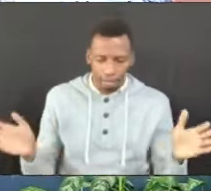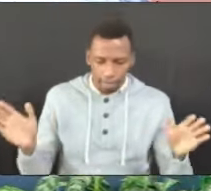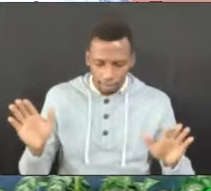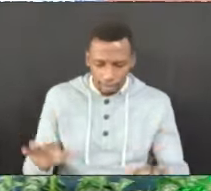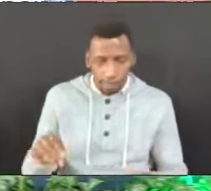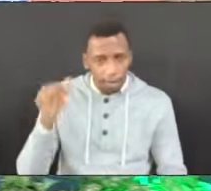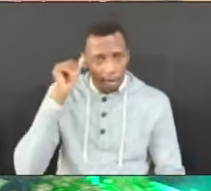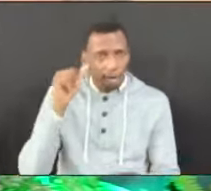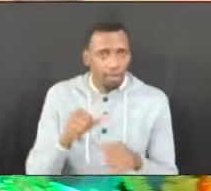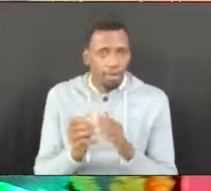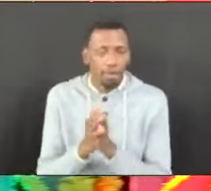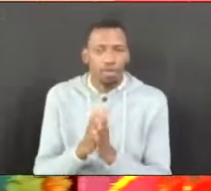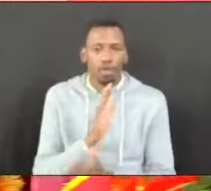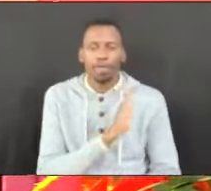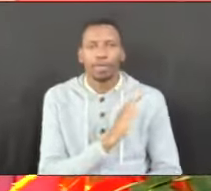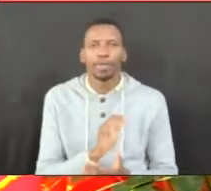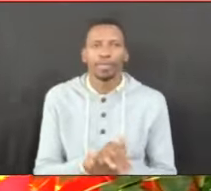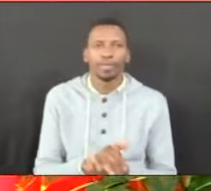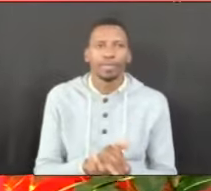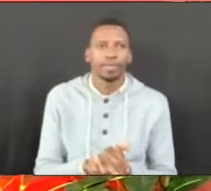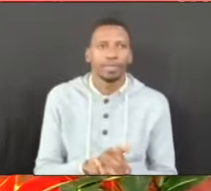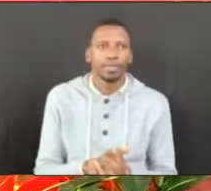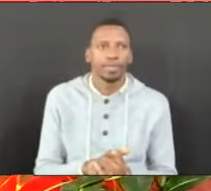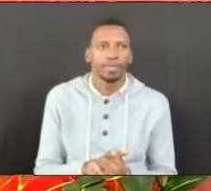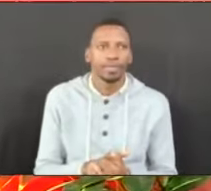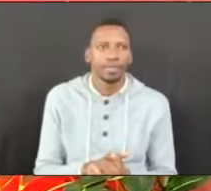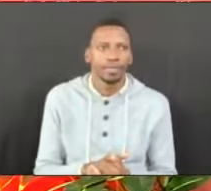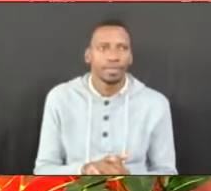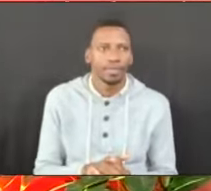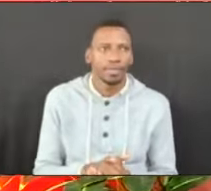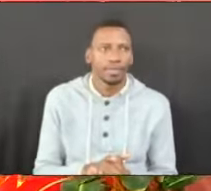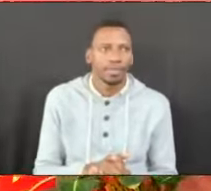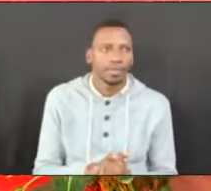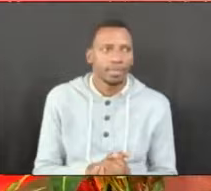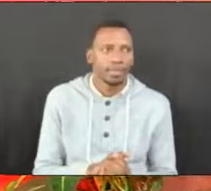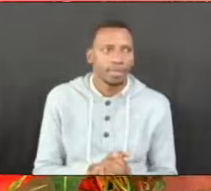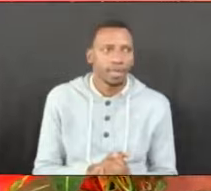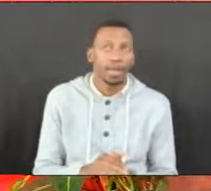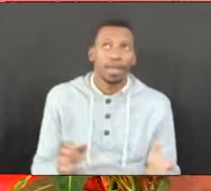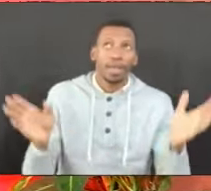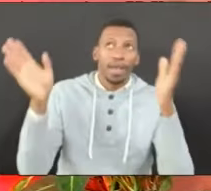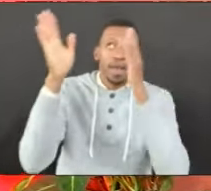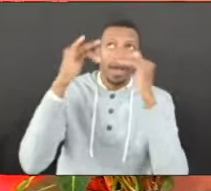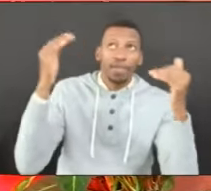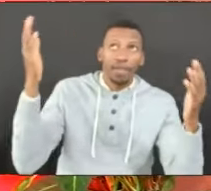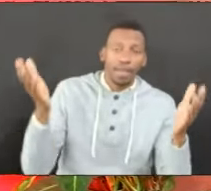down. Ni mnaenda kula rojo rojo. Mbinguni kuna kuanguka anguka. Hello?